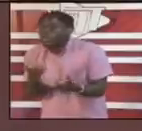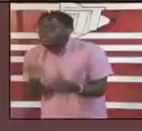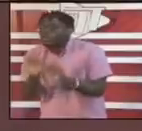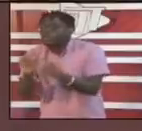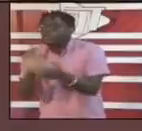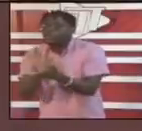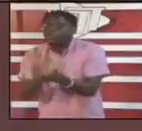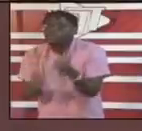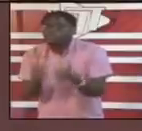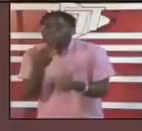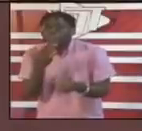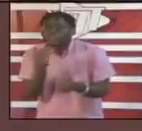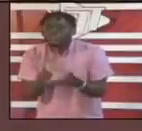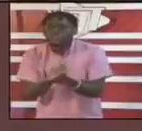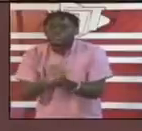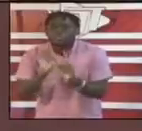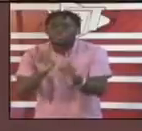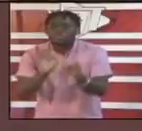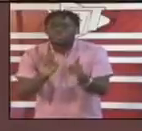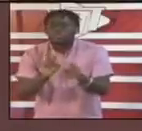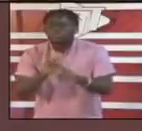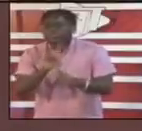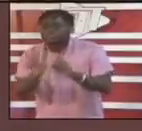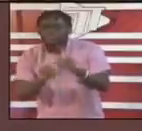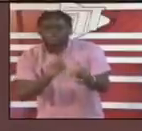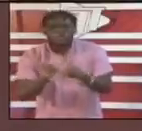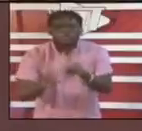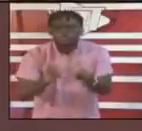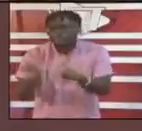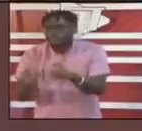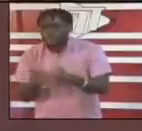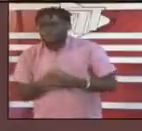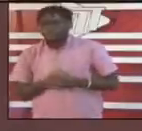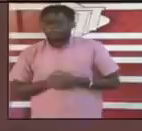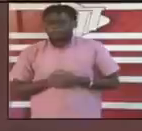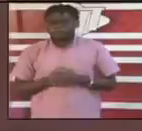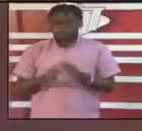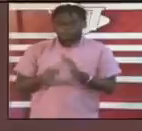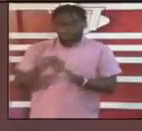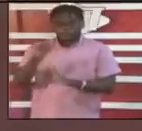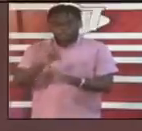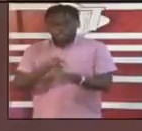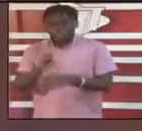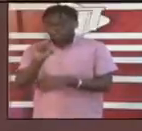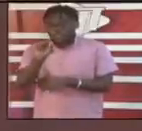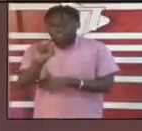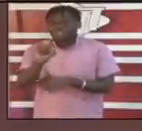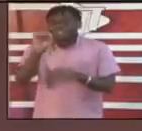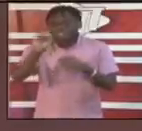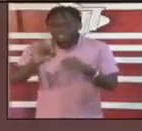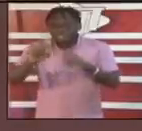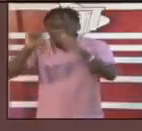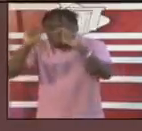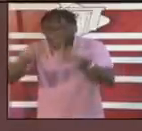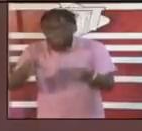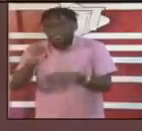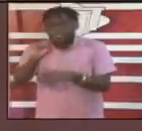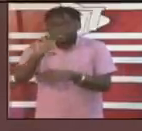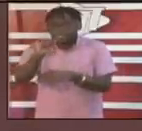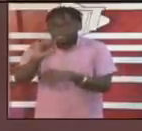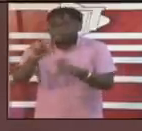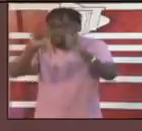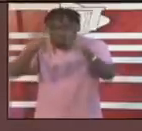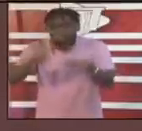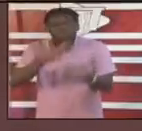The examination date is set for August 20th, 2020. I can imagine how some of you